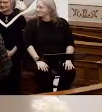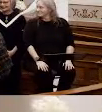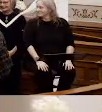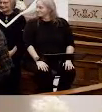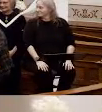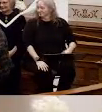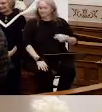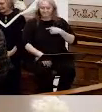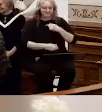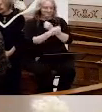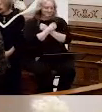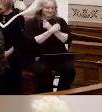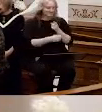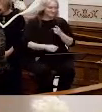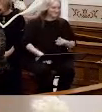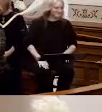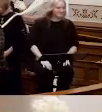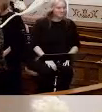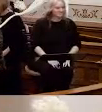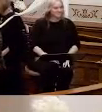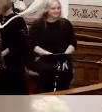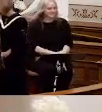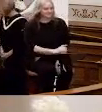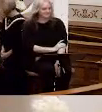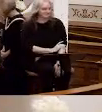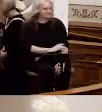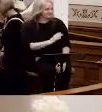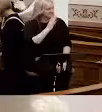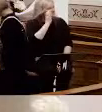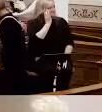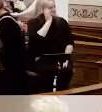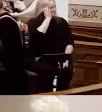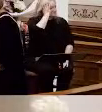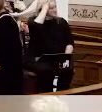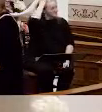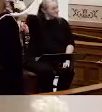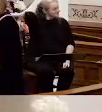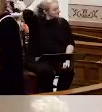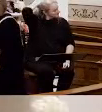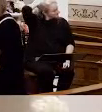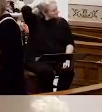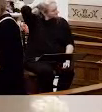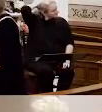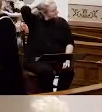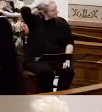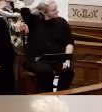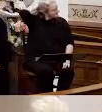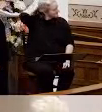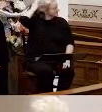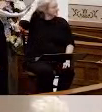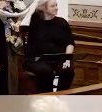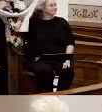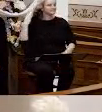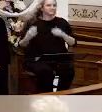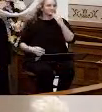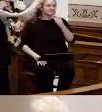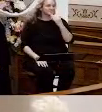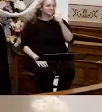I love you, ma'am. I love you too, man. Thank you very much. Thank you,